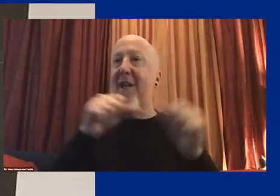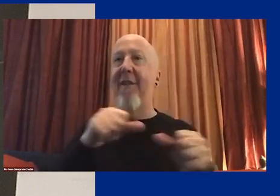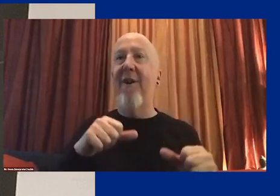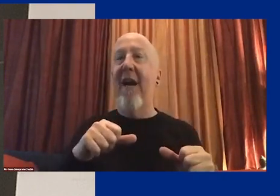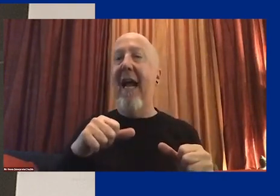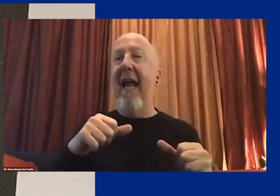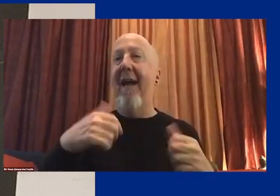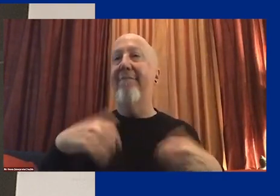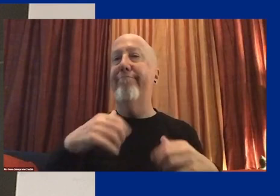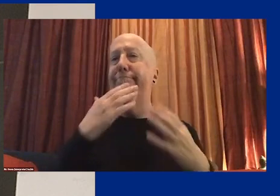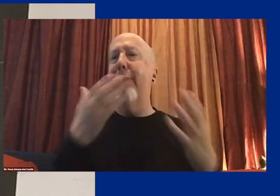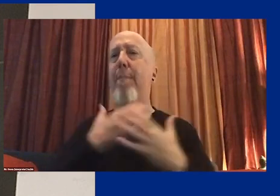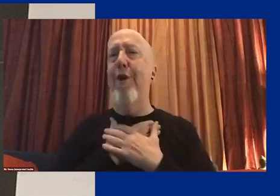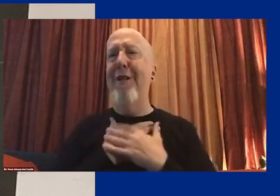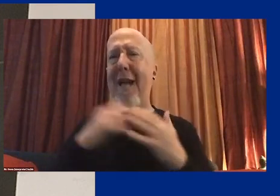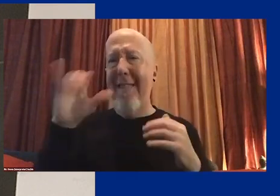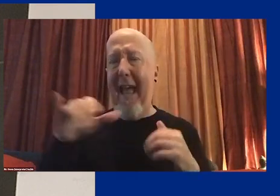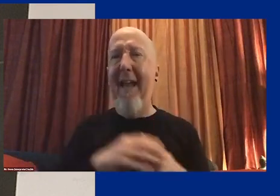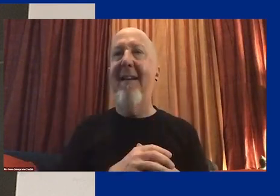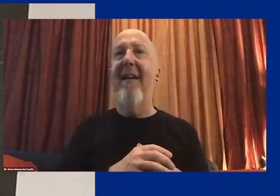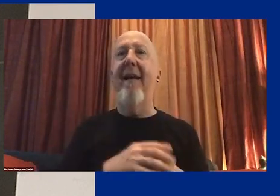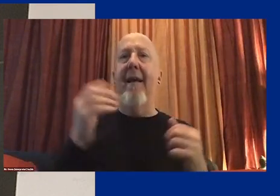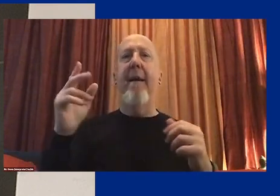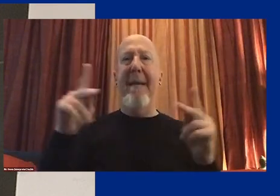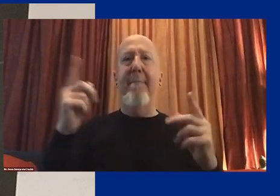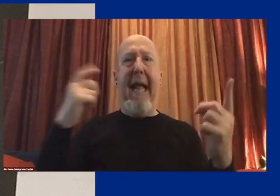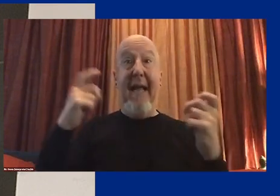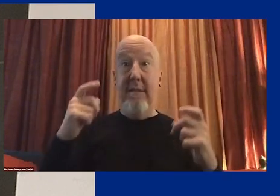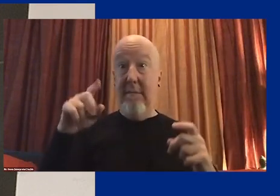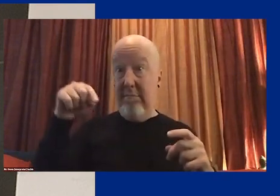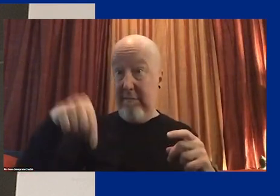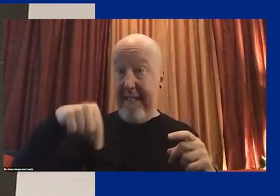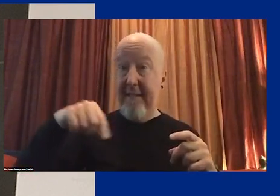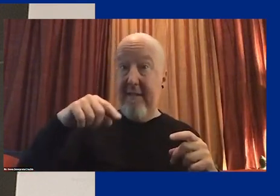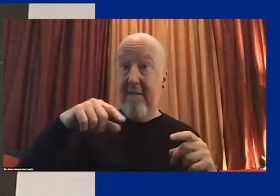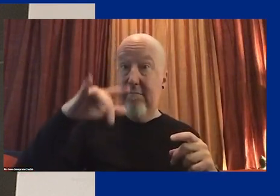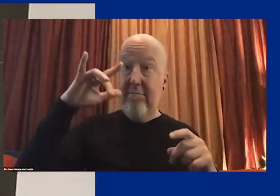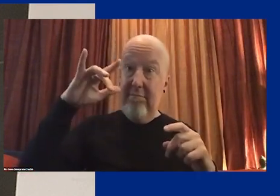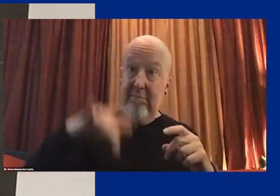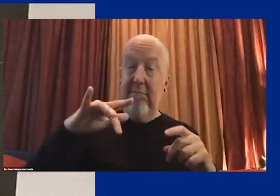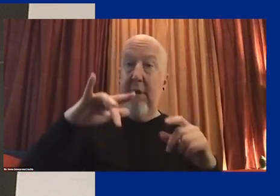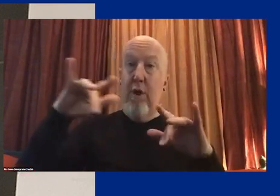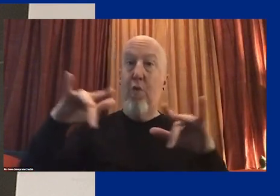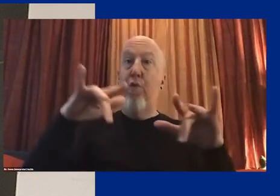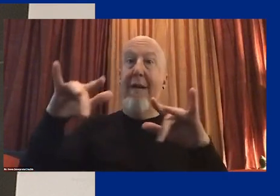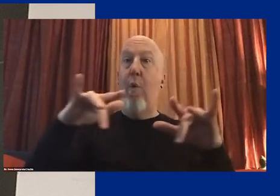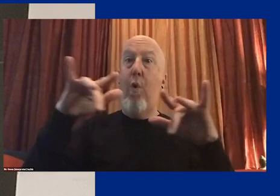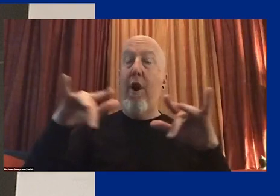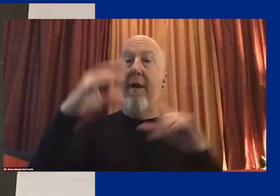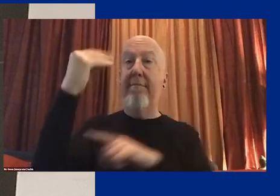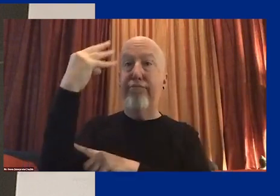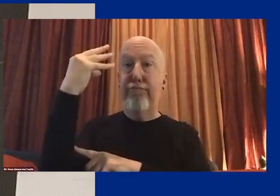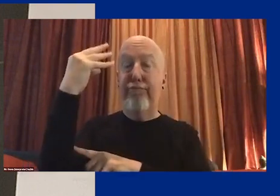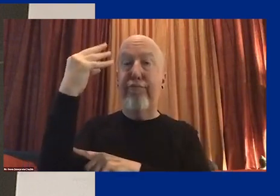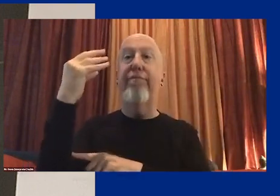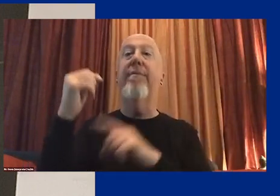We've been asked many times, is this being recorded? And yes, we recorded the webinar. Once we make sure